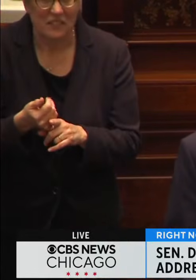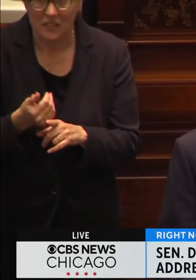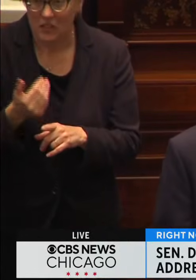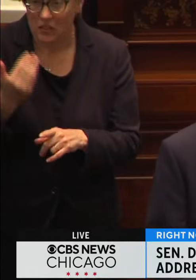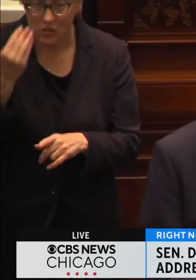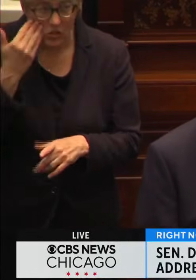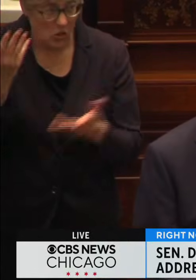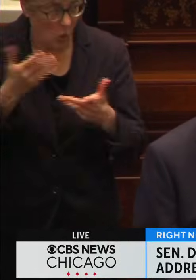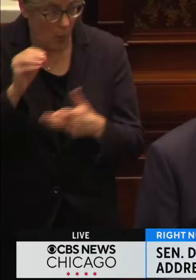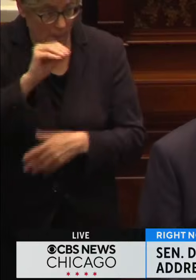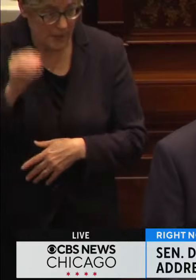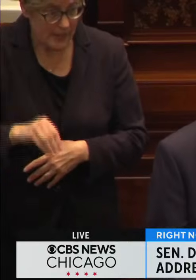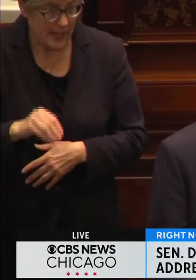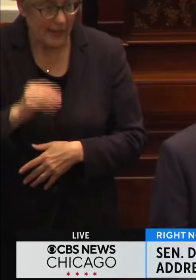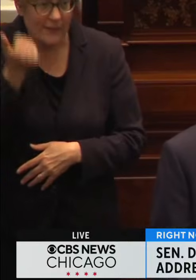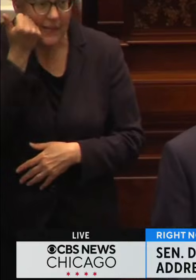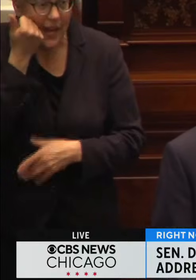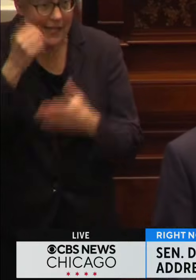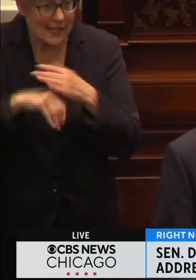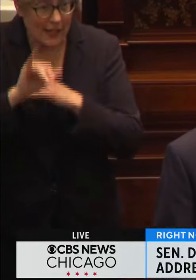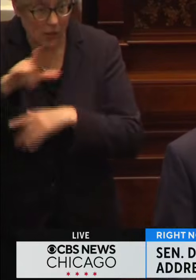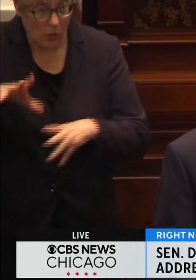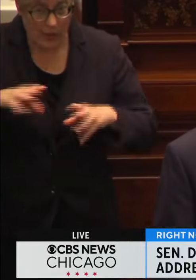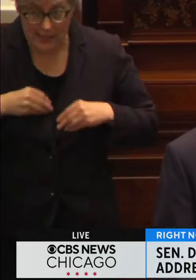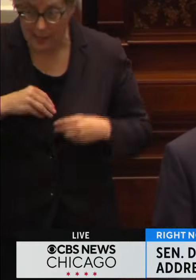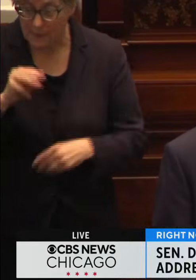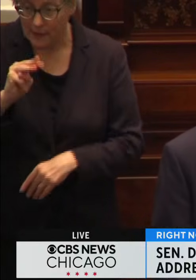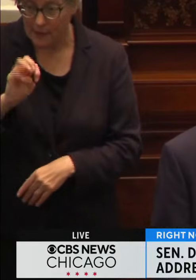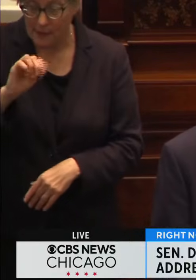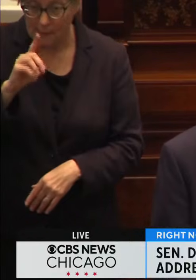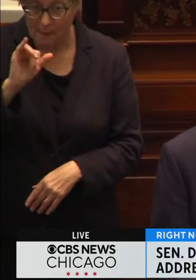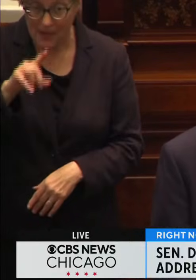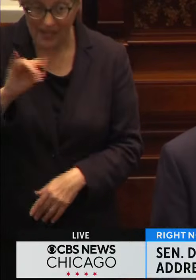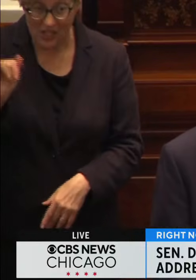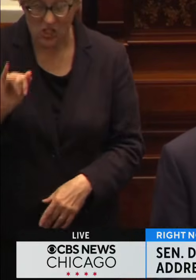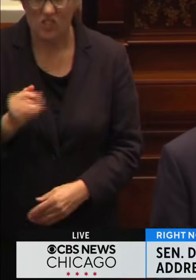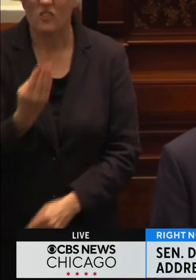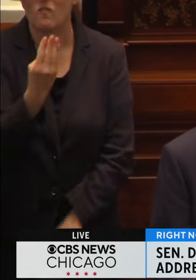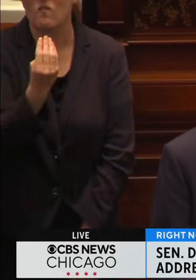dentists in the state of Illinois take a Medicaid patient?